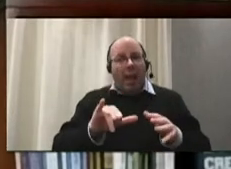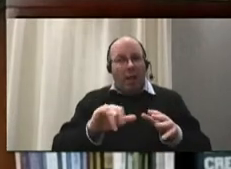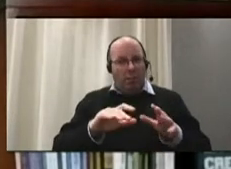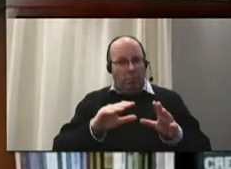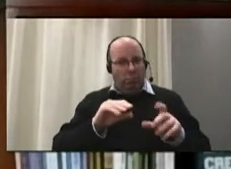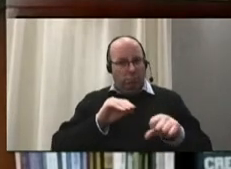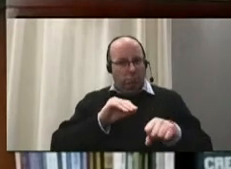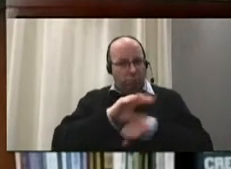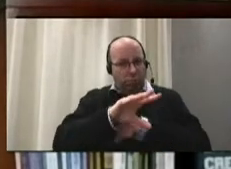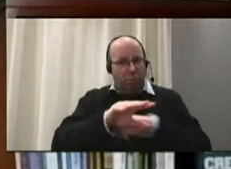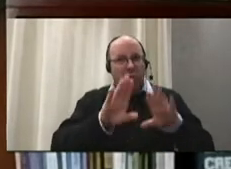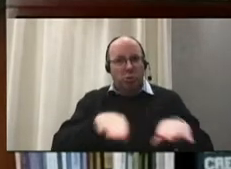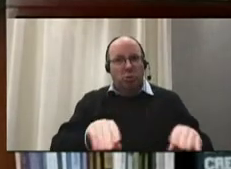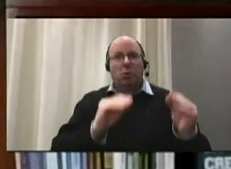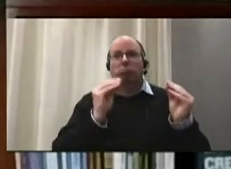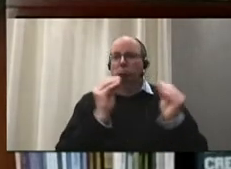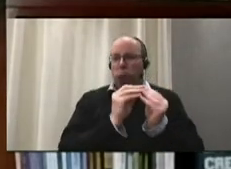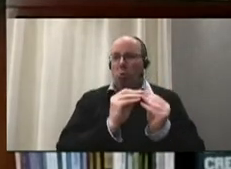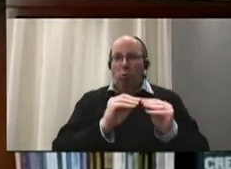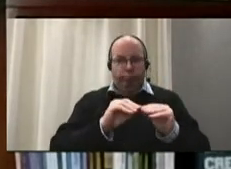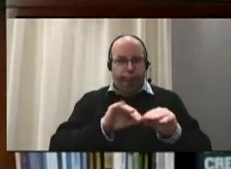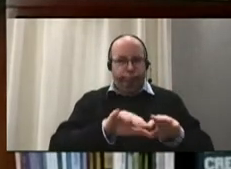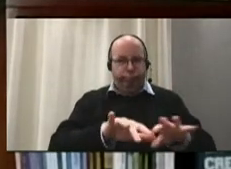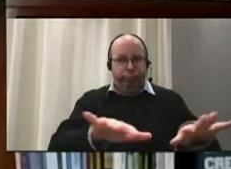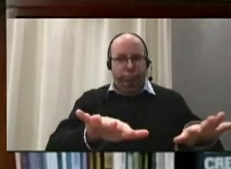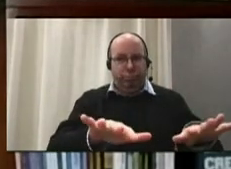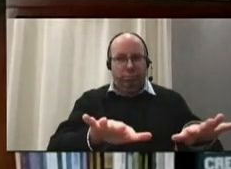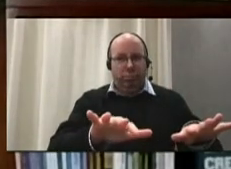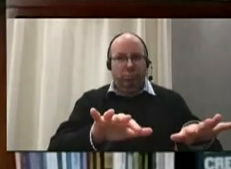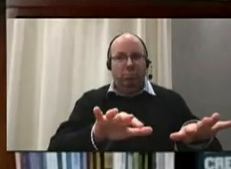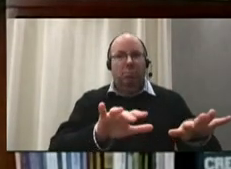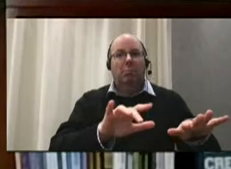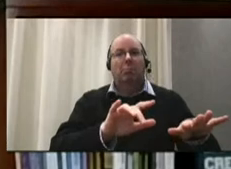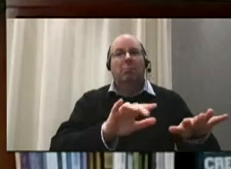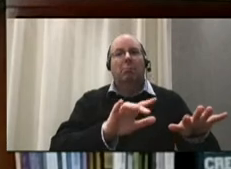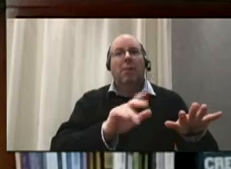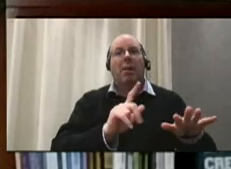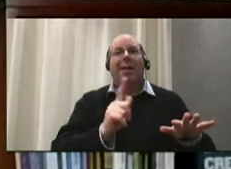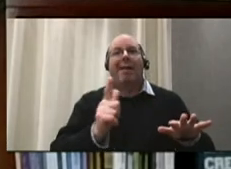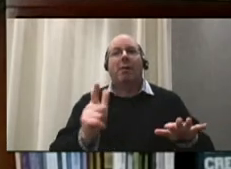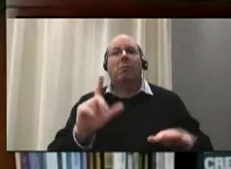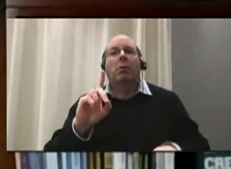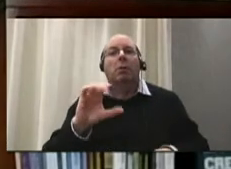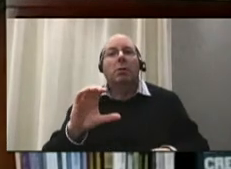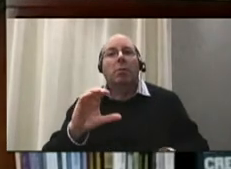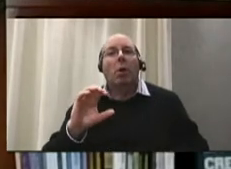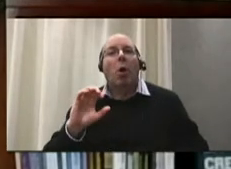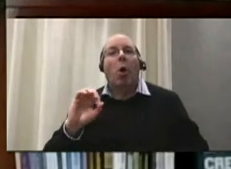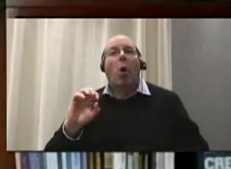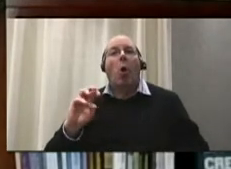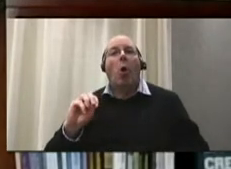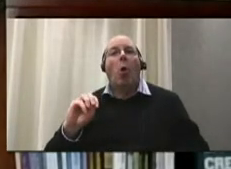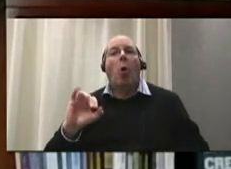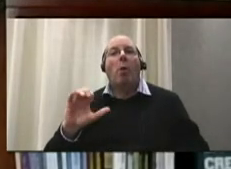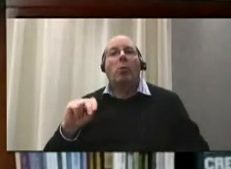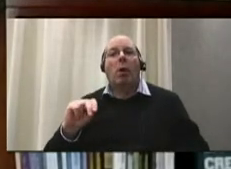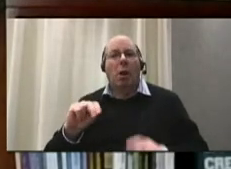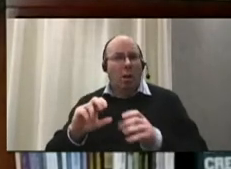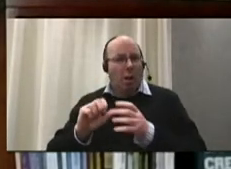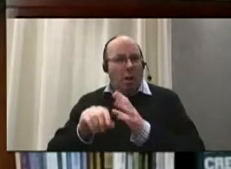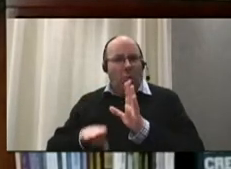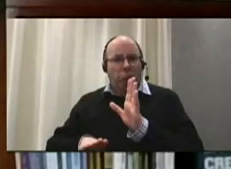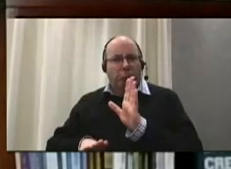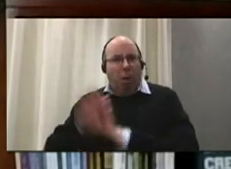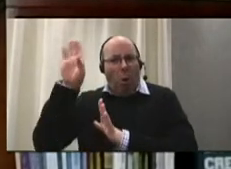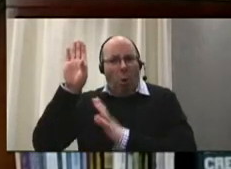then the Omicron variant came upon us in December, and that took us like a storm, as well as every other school system across the